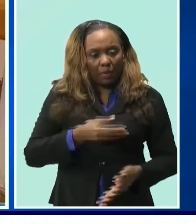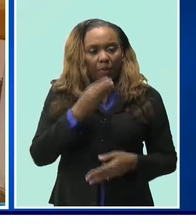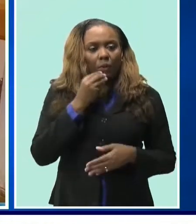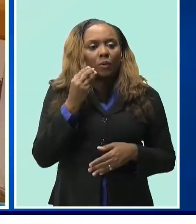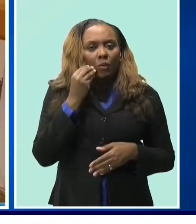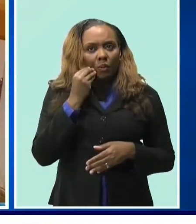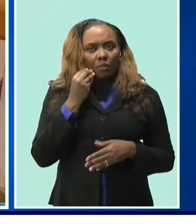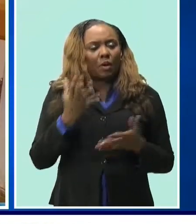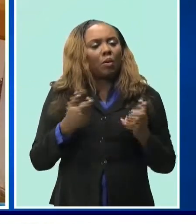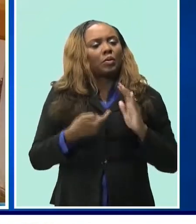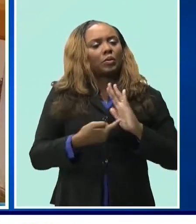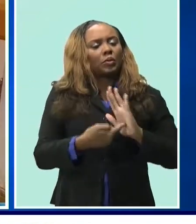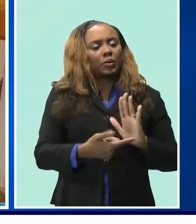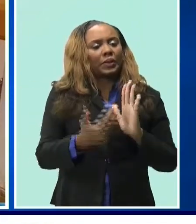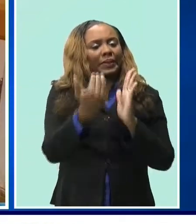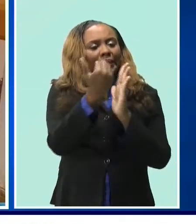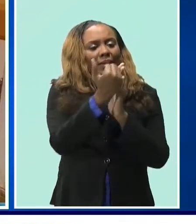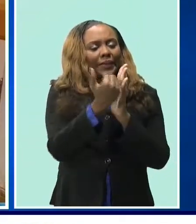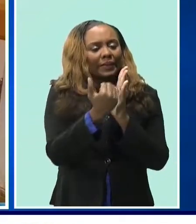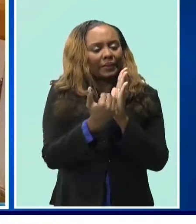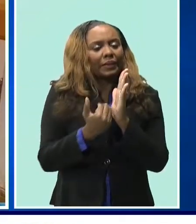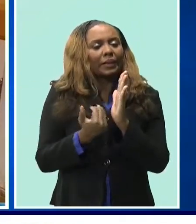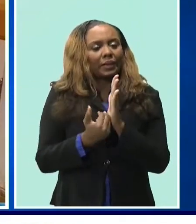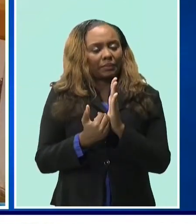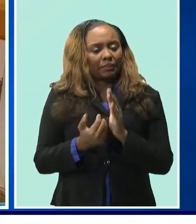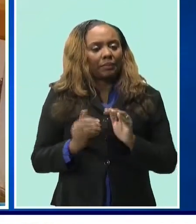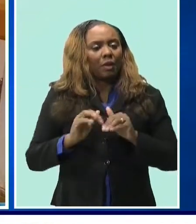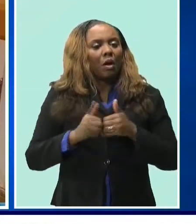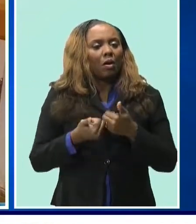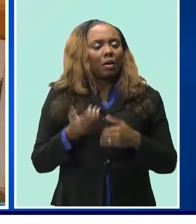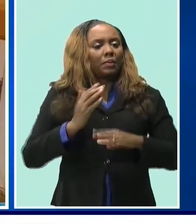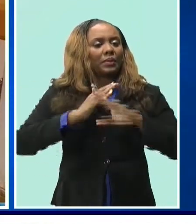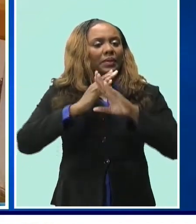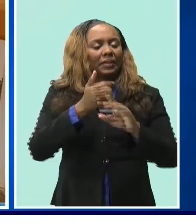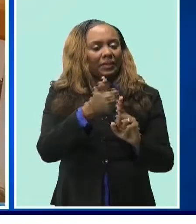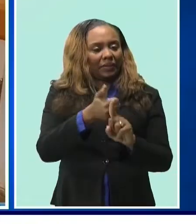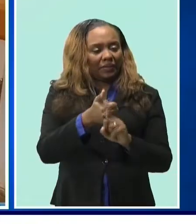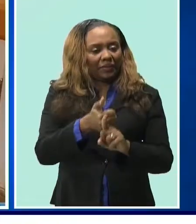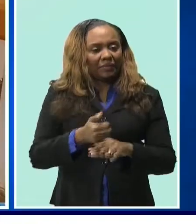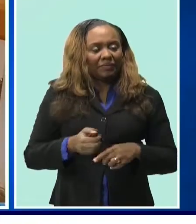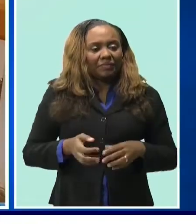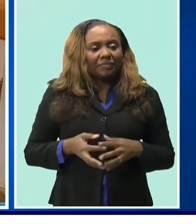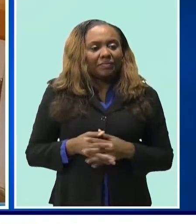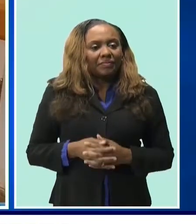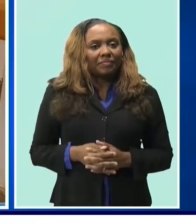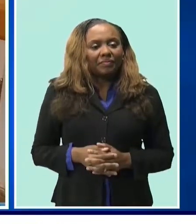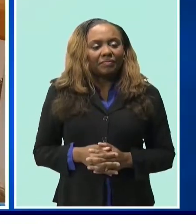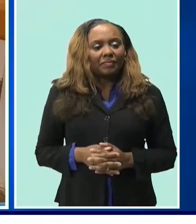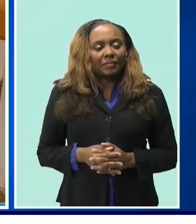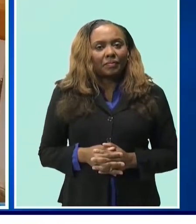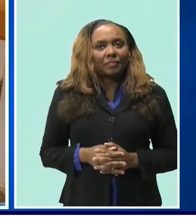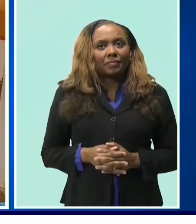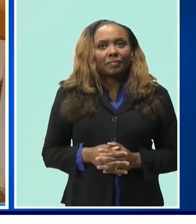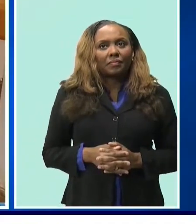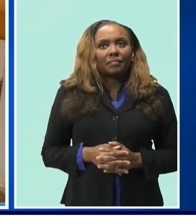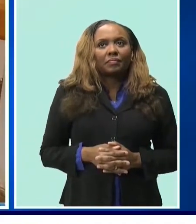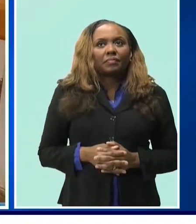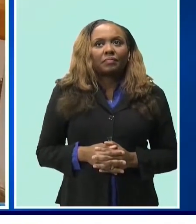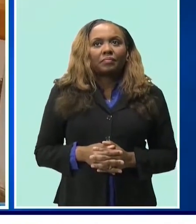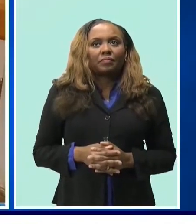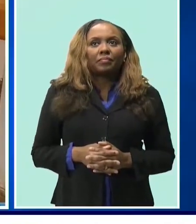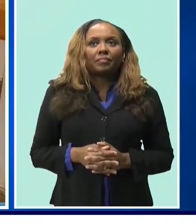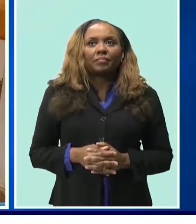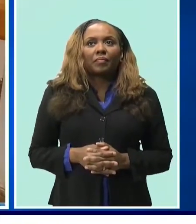officials suggest you take to limit your exposure to coronavirus when dealing with groceries. Wash